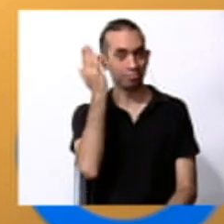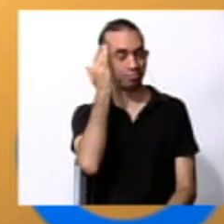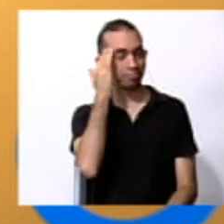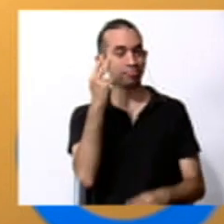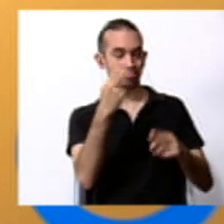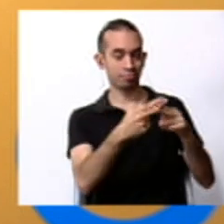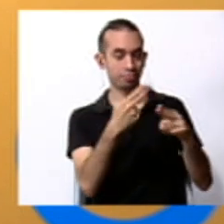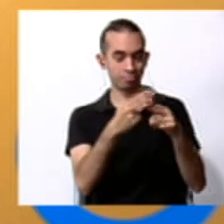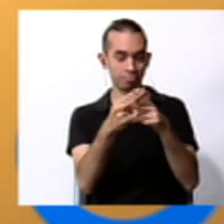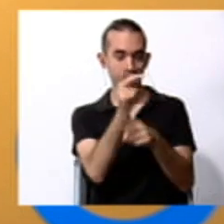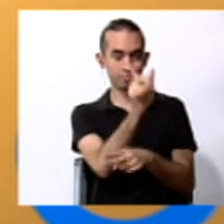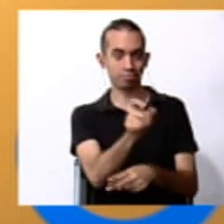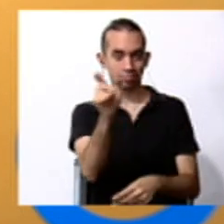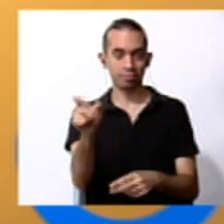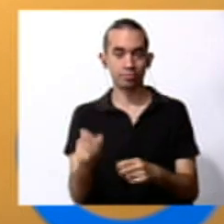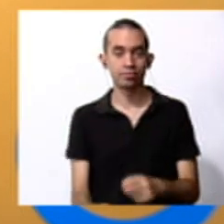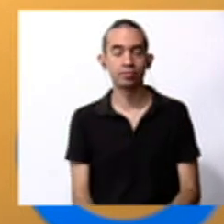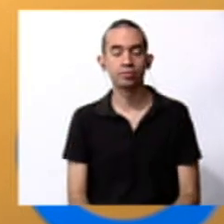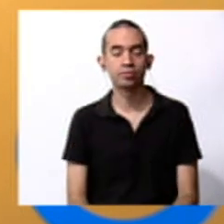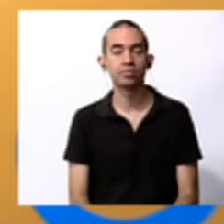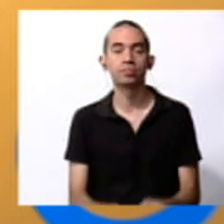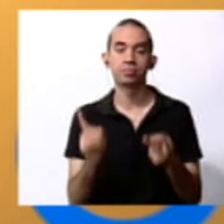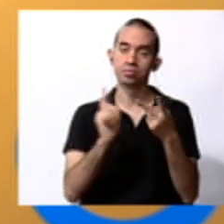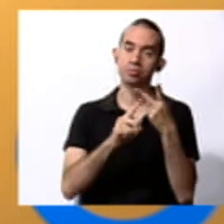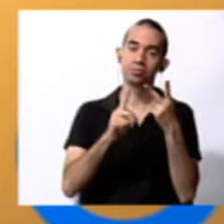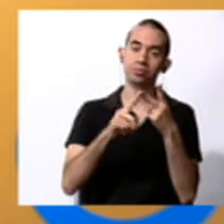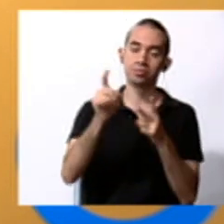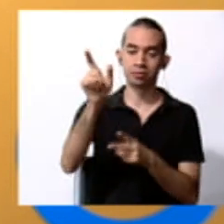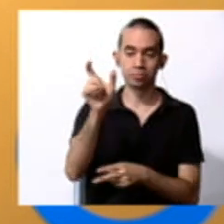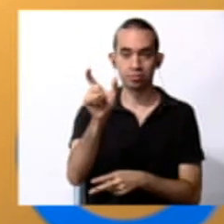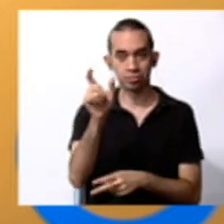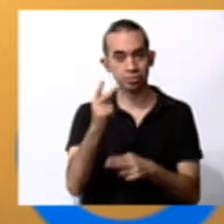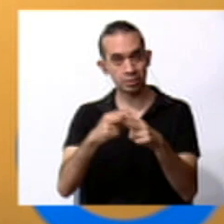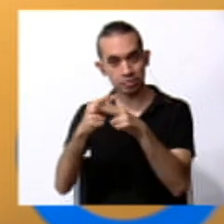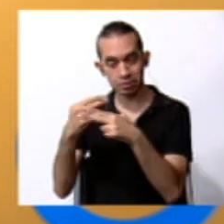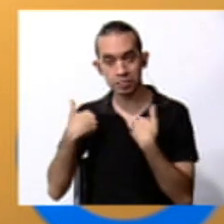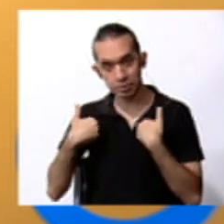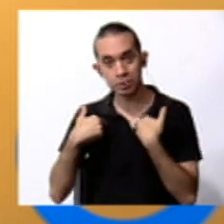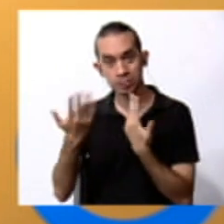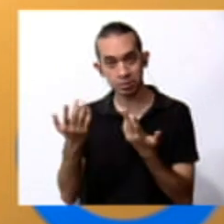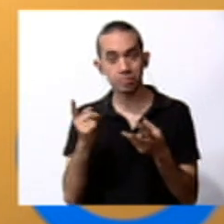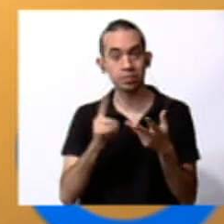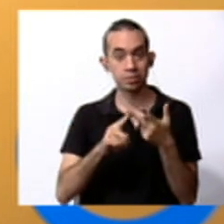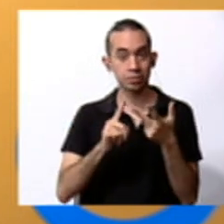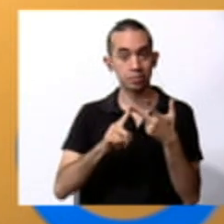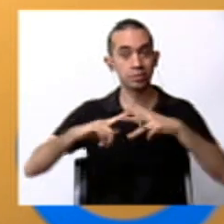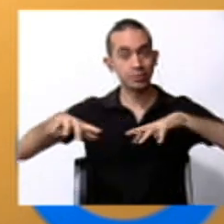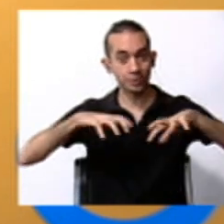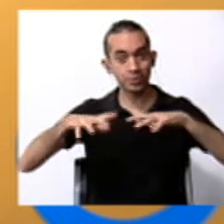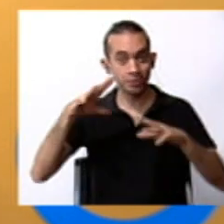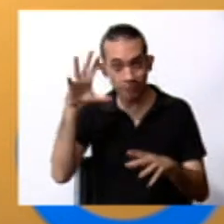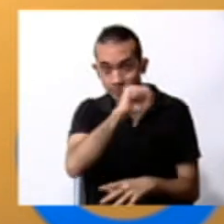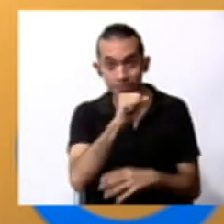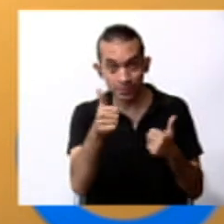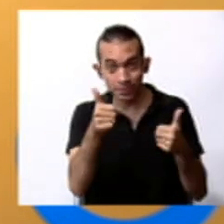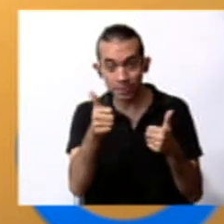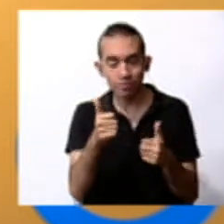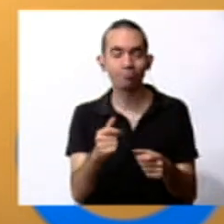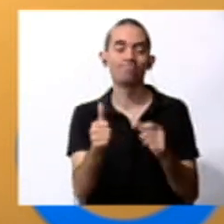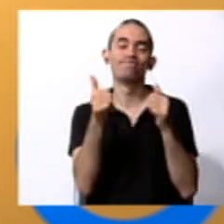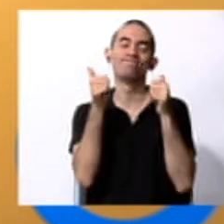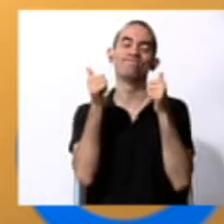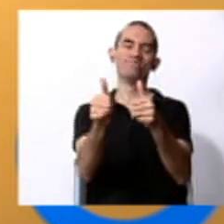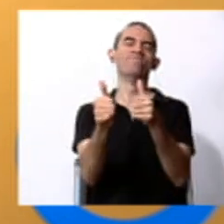name of the characters, the name of the animals, and the actions? Good job. Here